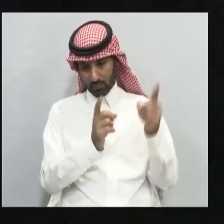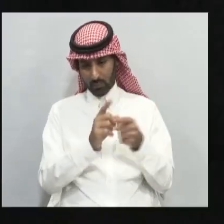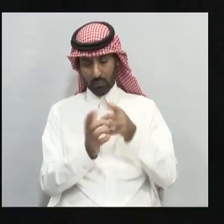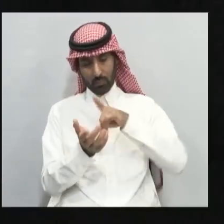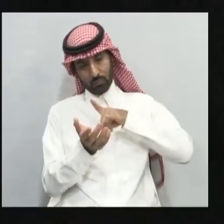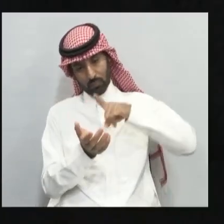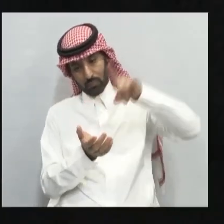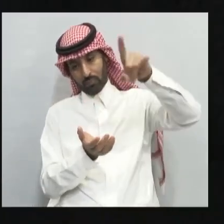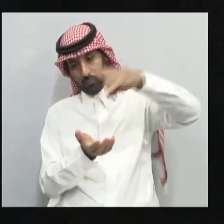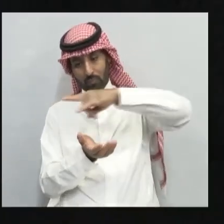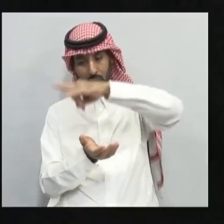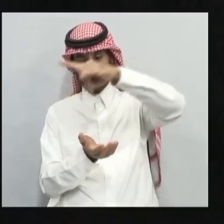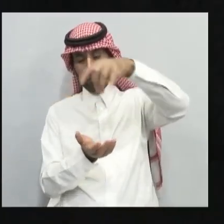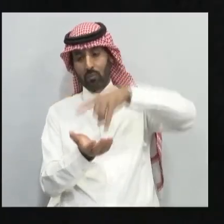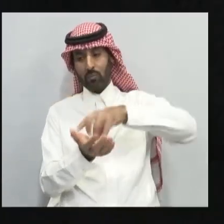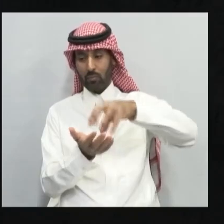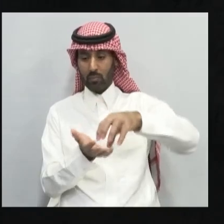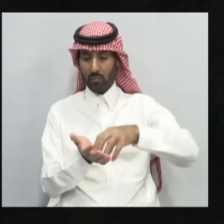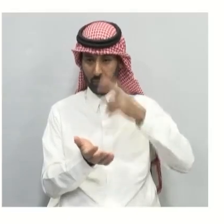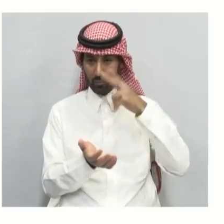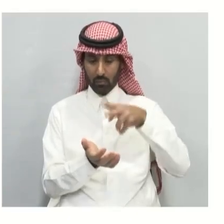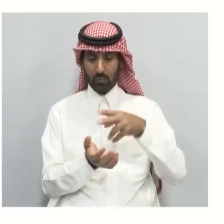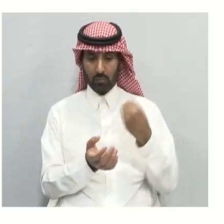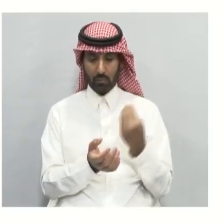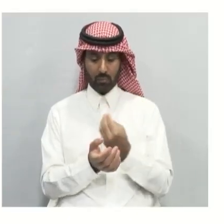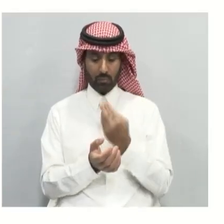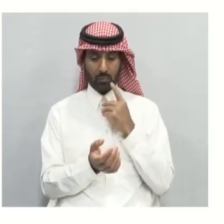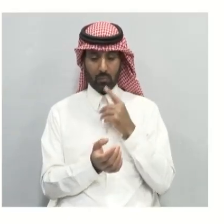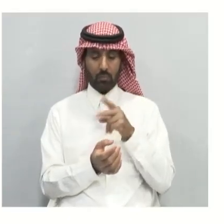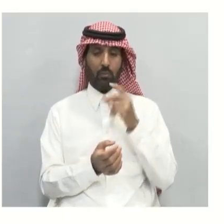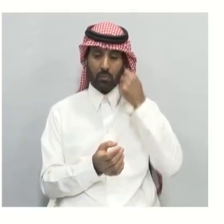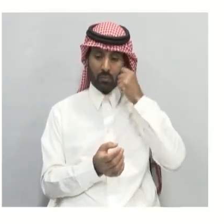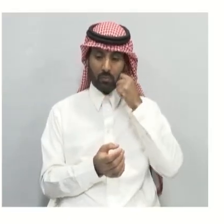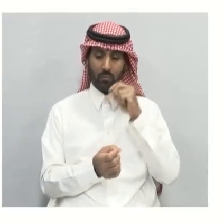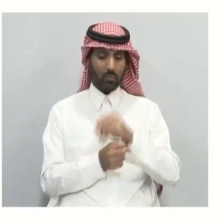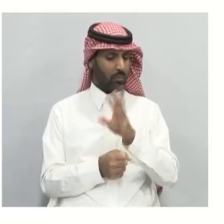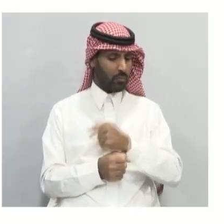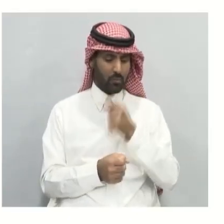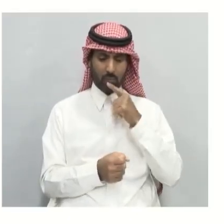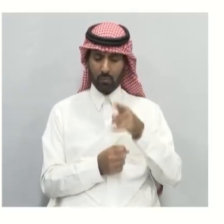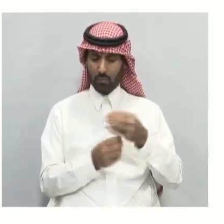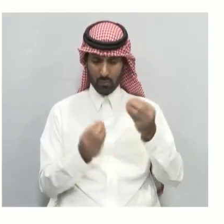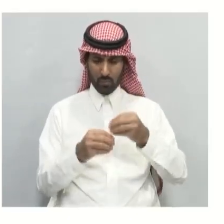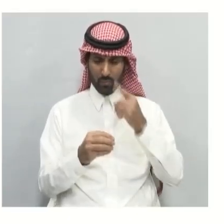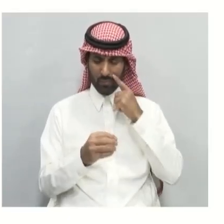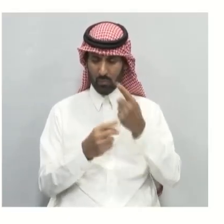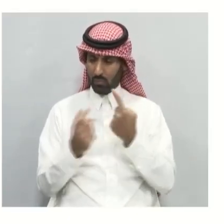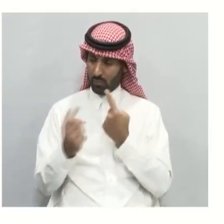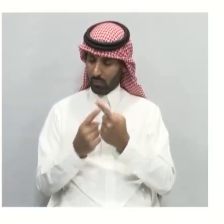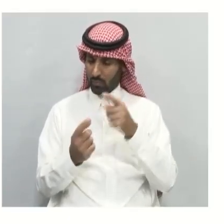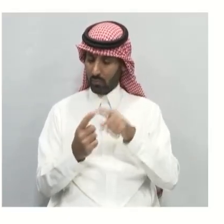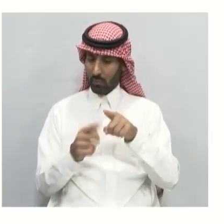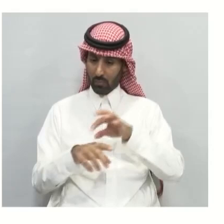visit other people in other continents. Or she can tell us There wouldn't be as much contact